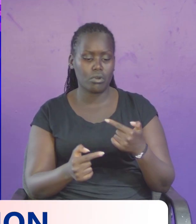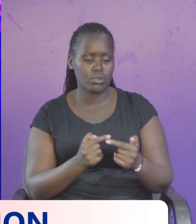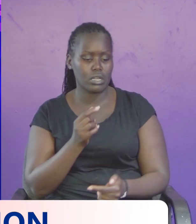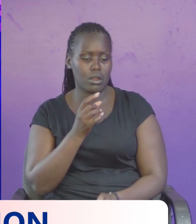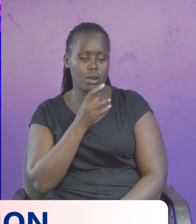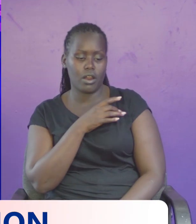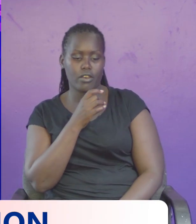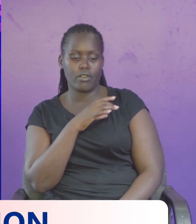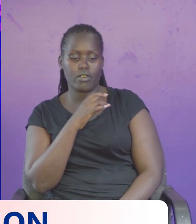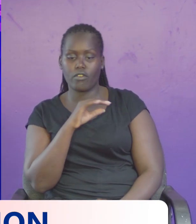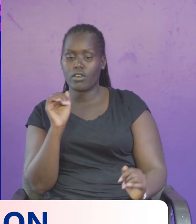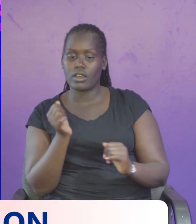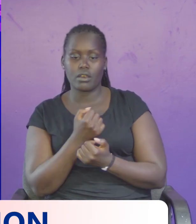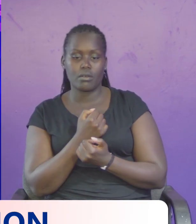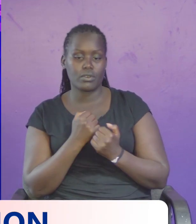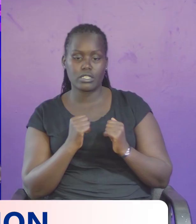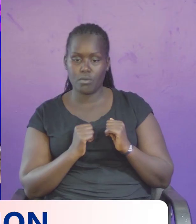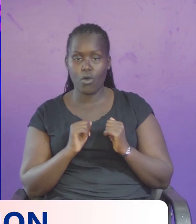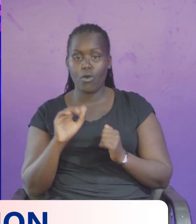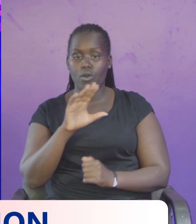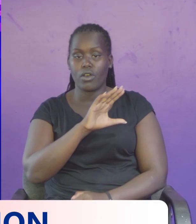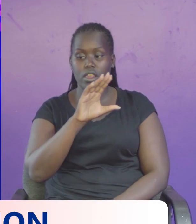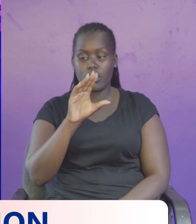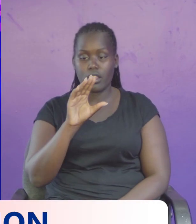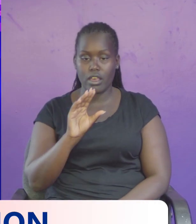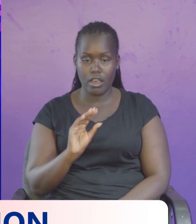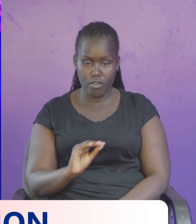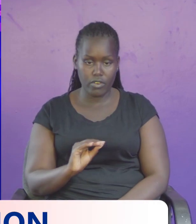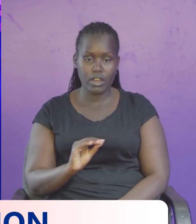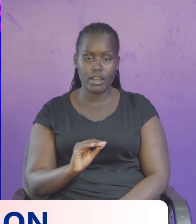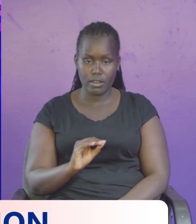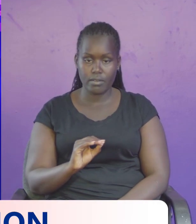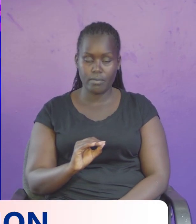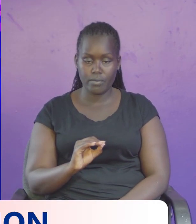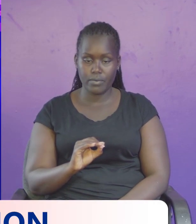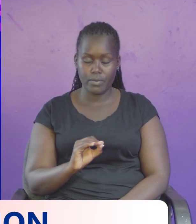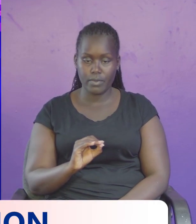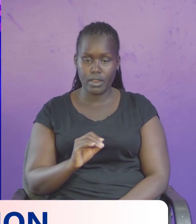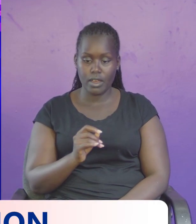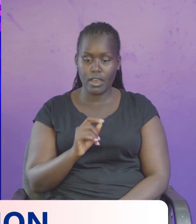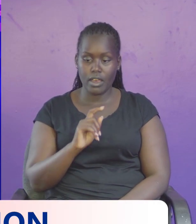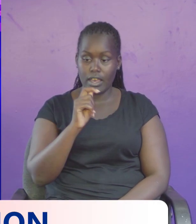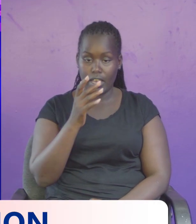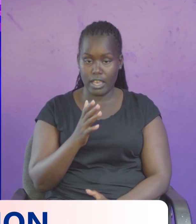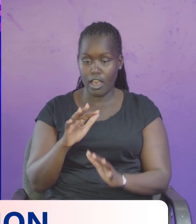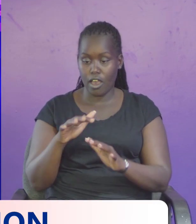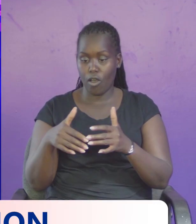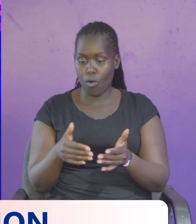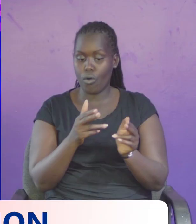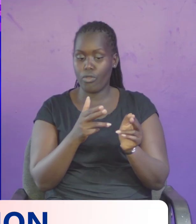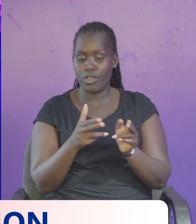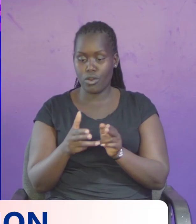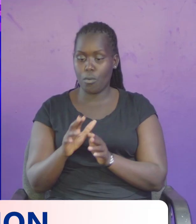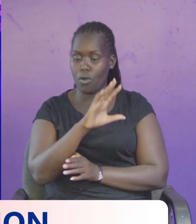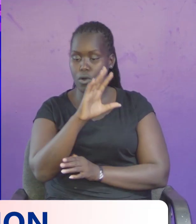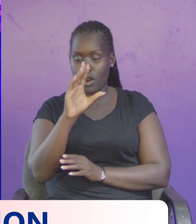afraid. Yeah. So yeah. the African mwananchi or the ordinary African has gotten